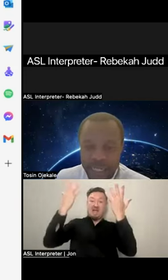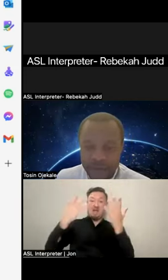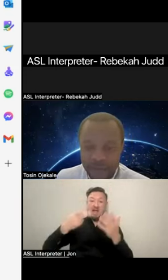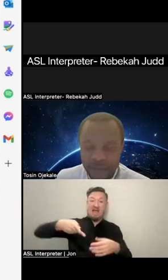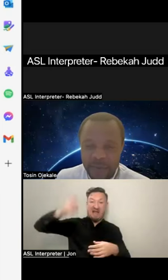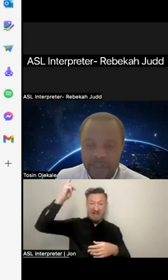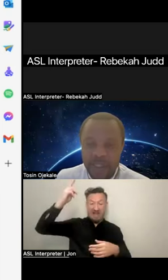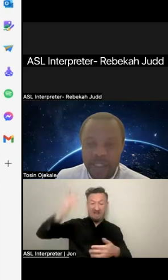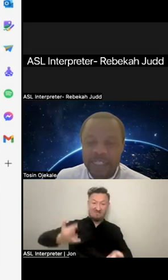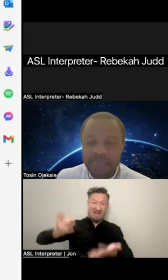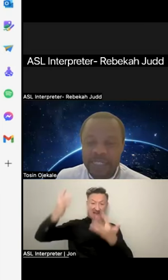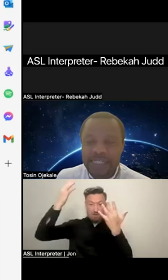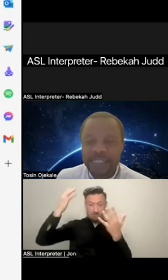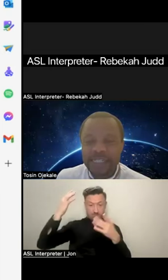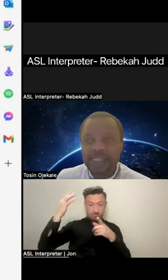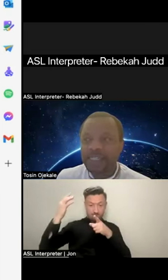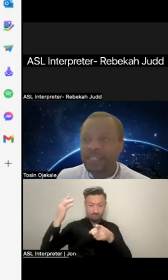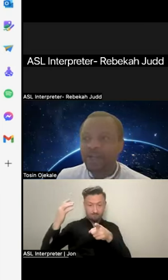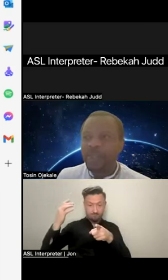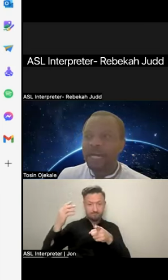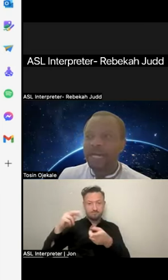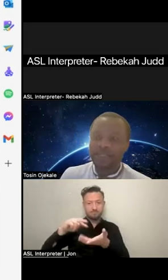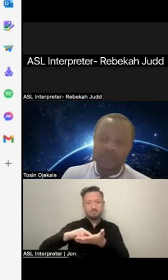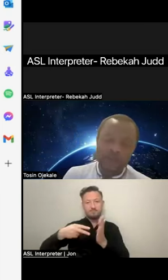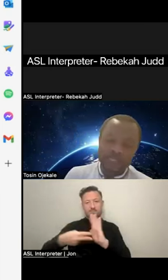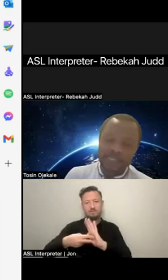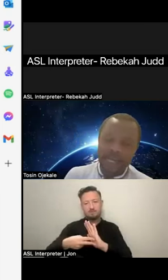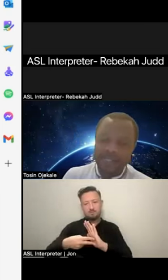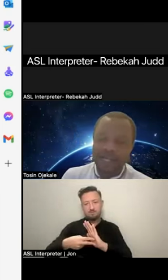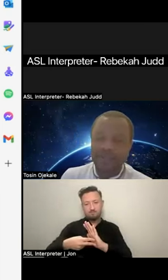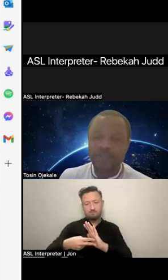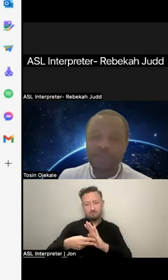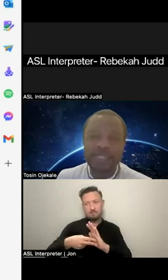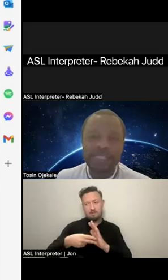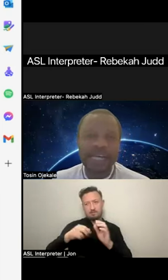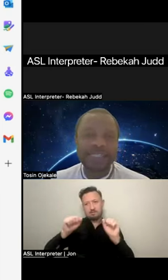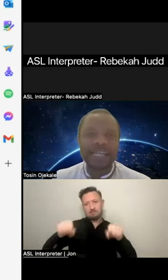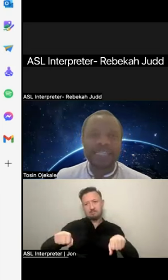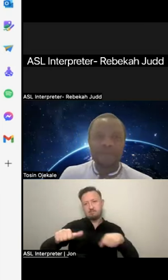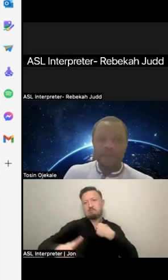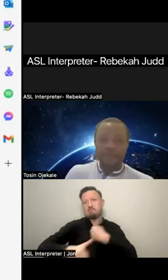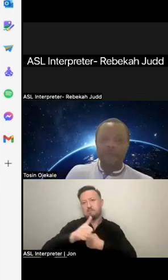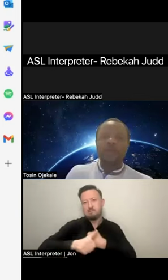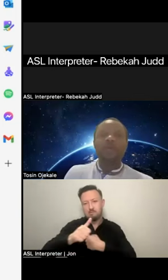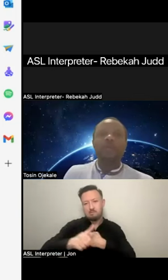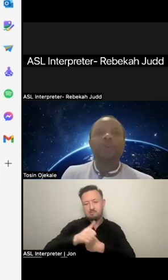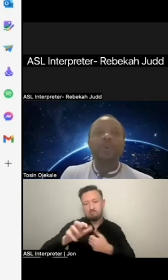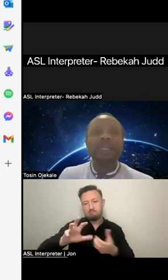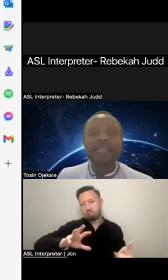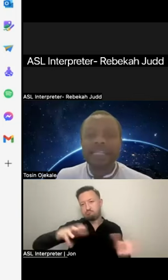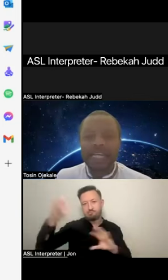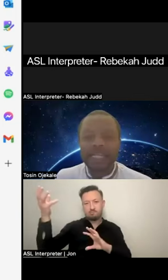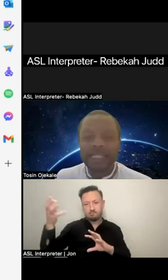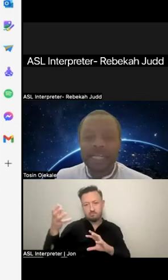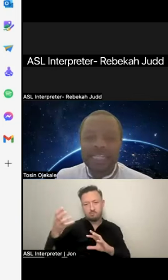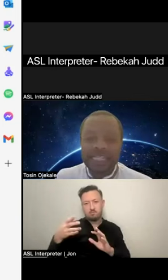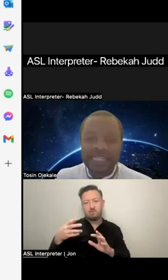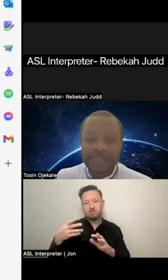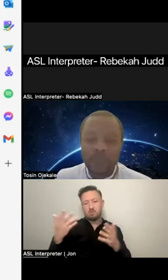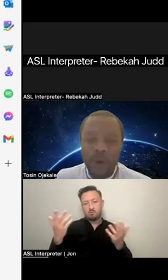this level, it means it's something that can cause disaster. So it means disaster is in view. So in this